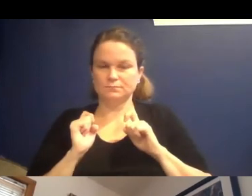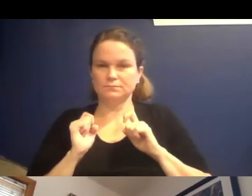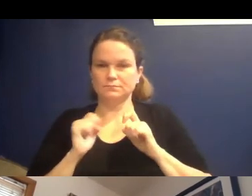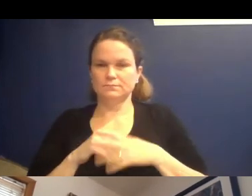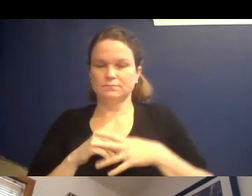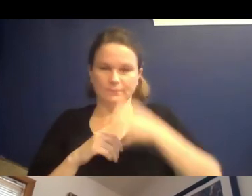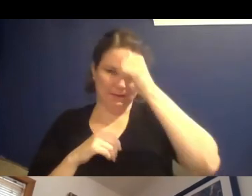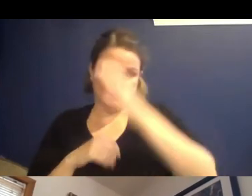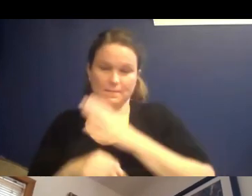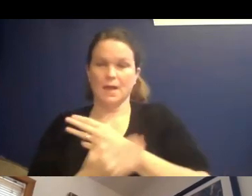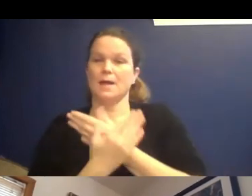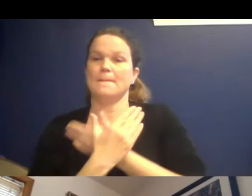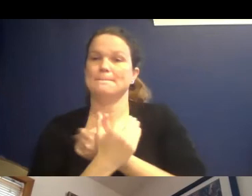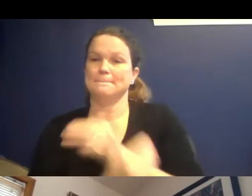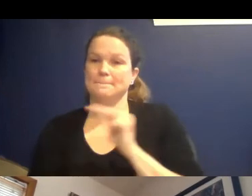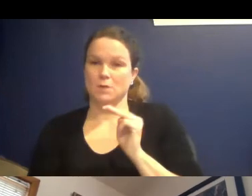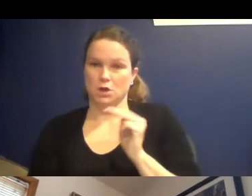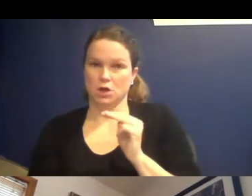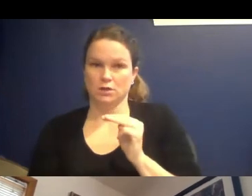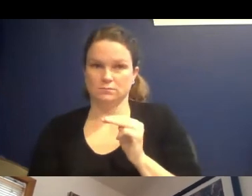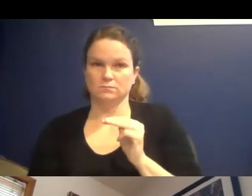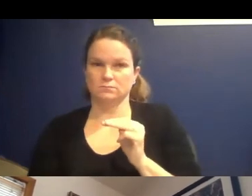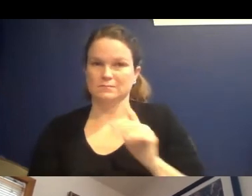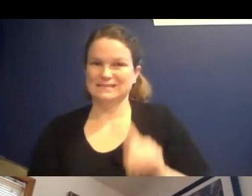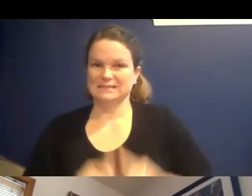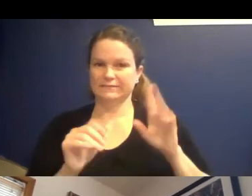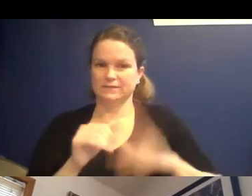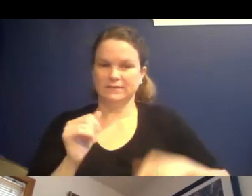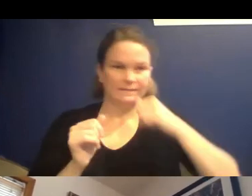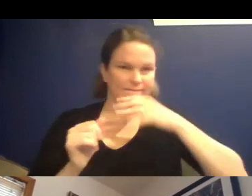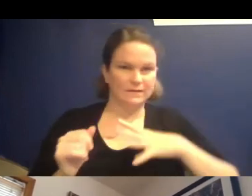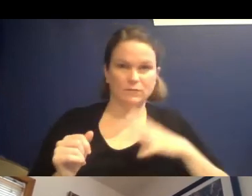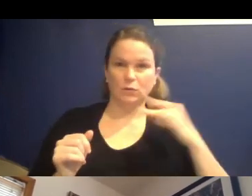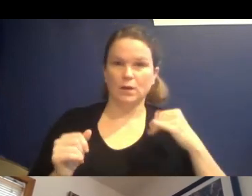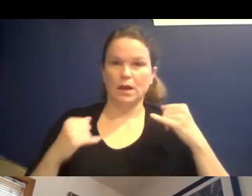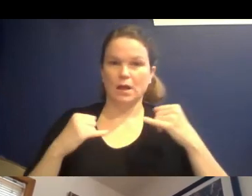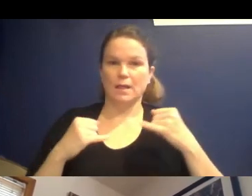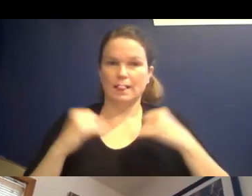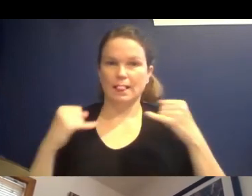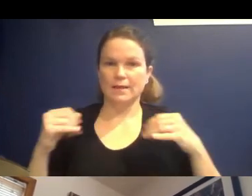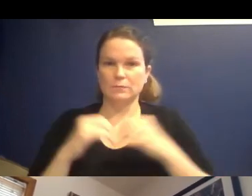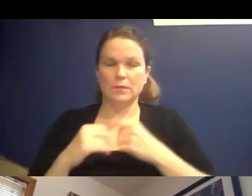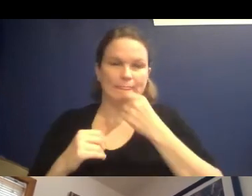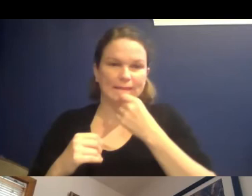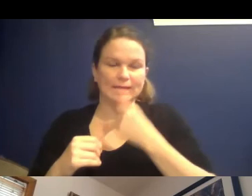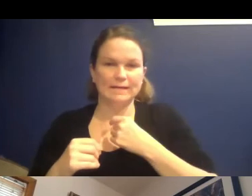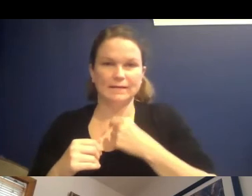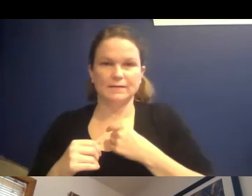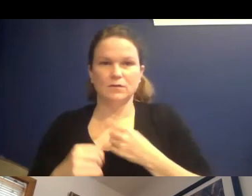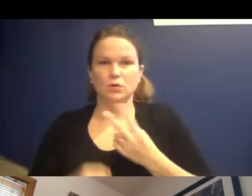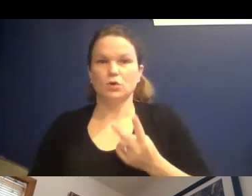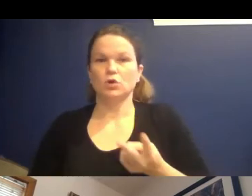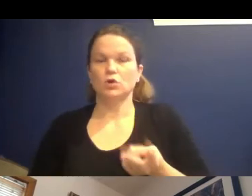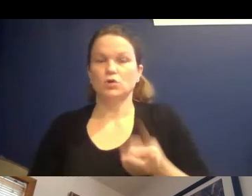A male monarch can be told from a female because the lines are thinner and they have 2 androconia, or